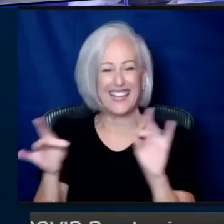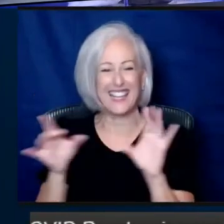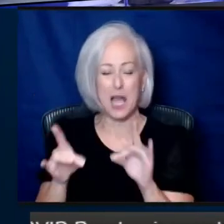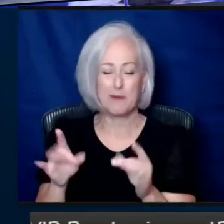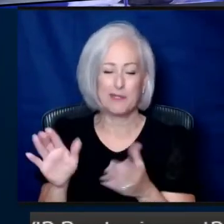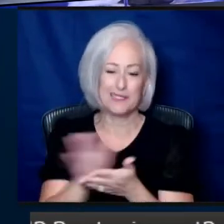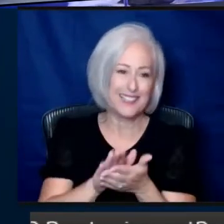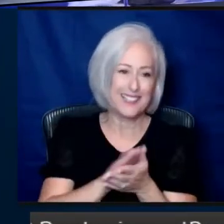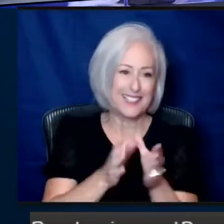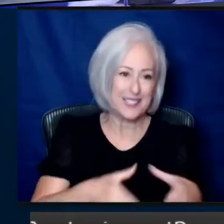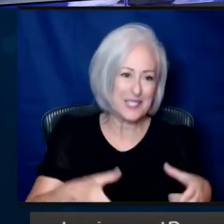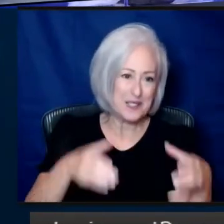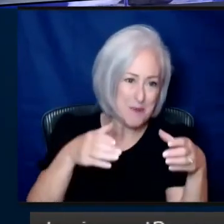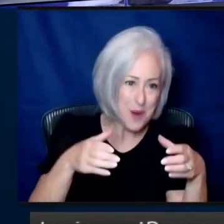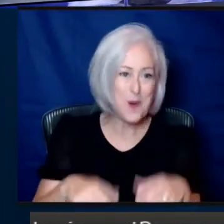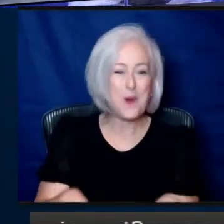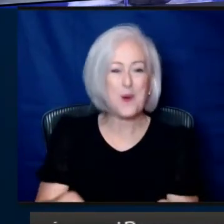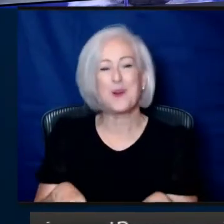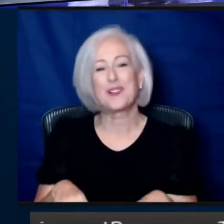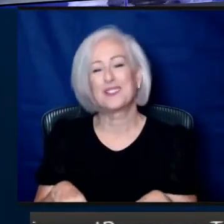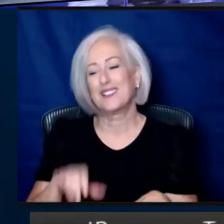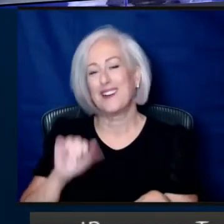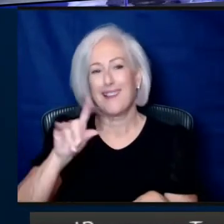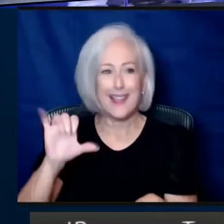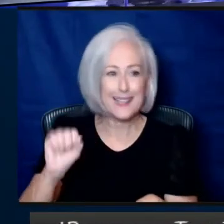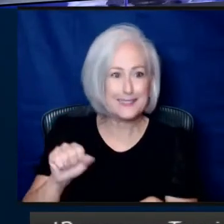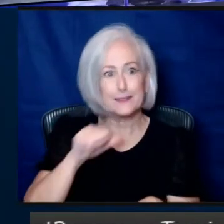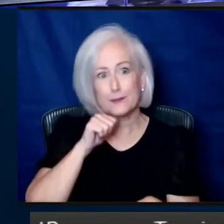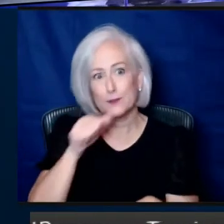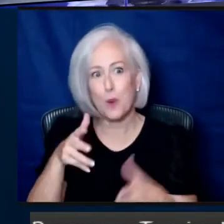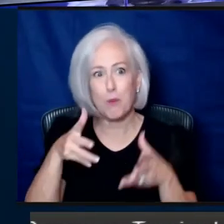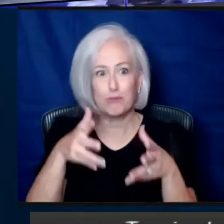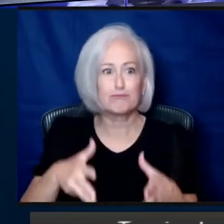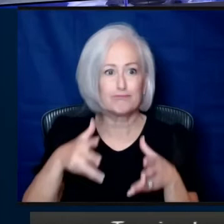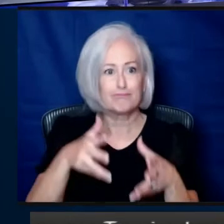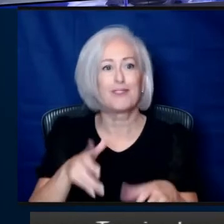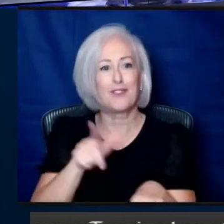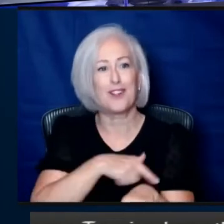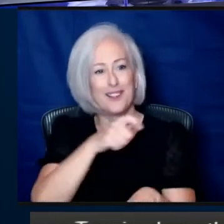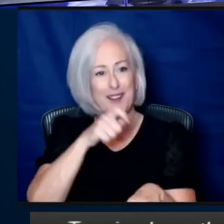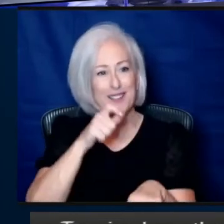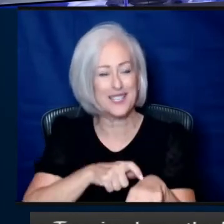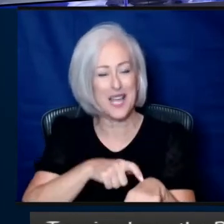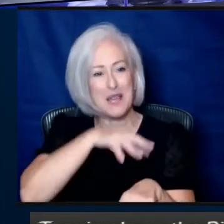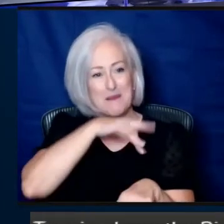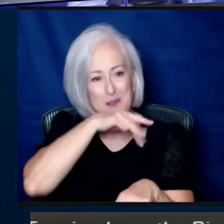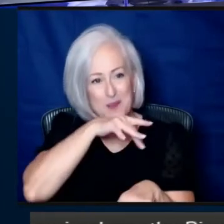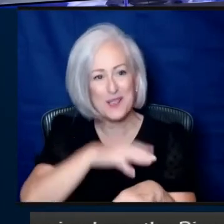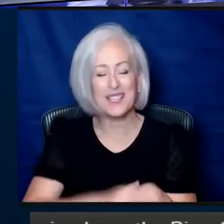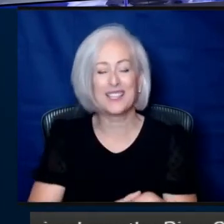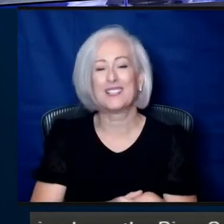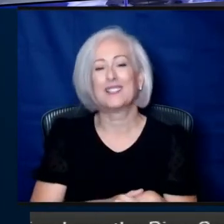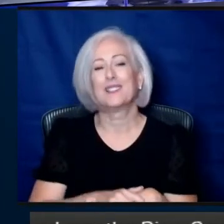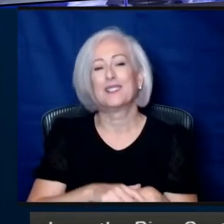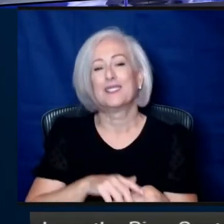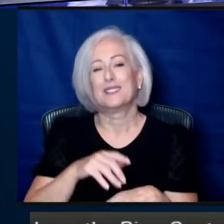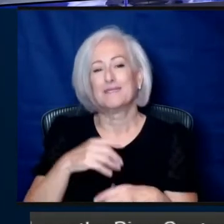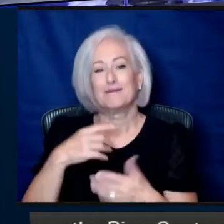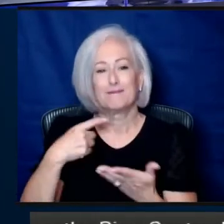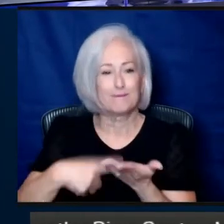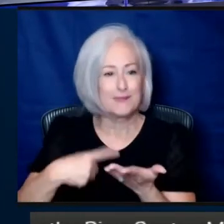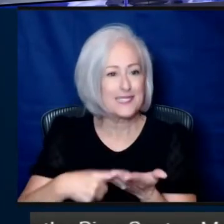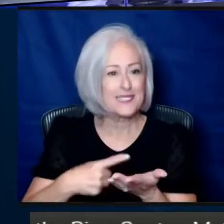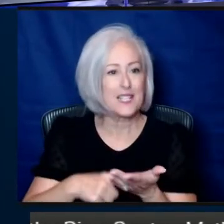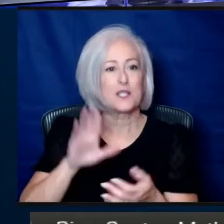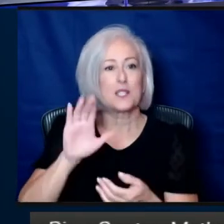Alexis. Yeah. Don't let the dog's bowl go too long with being dirty, or it's talking about Right. breed-specific trends, things of